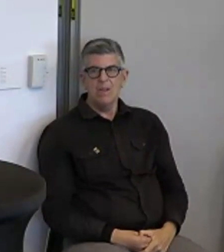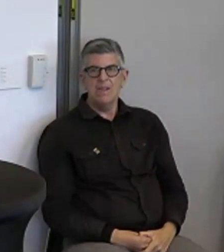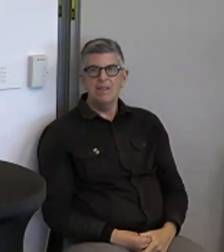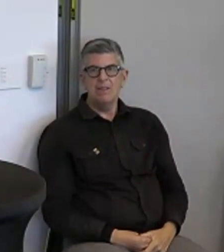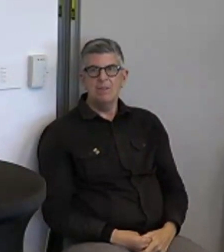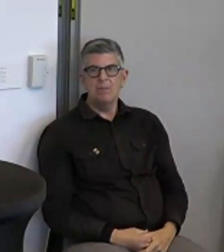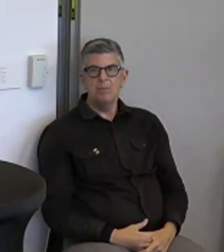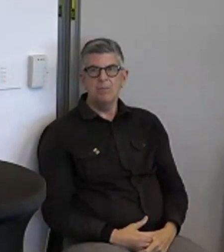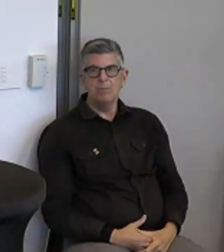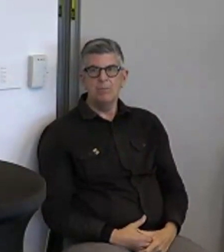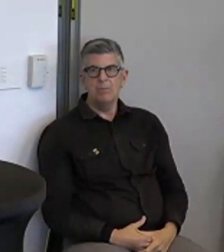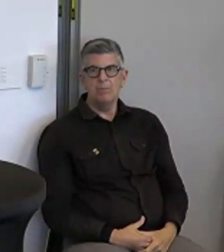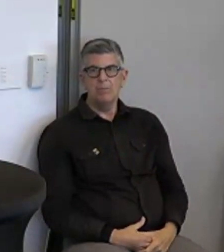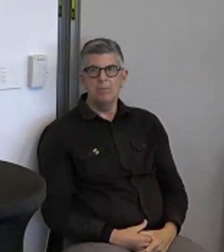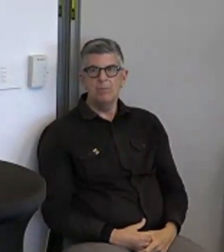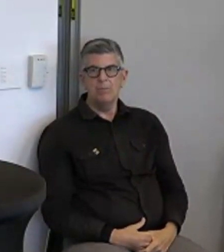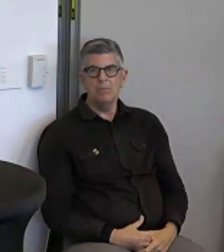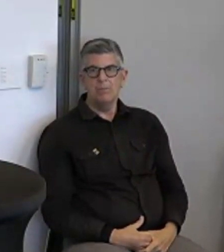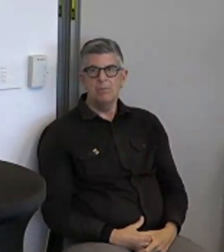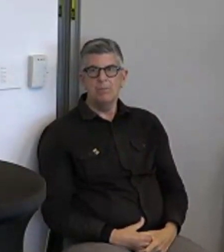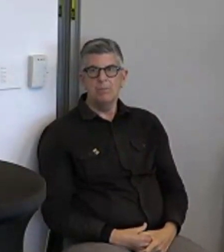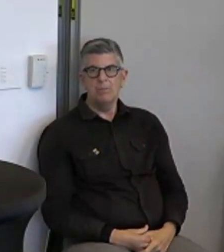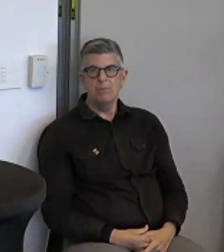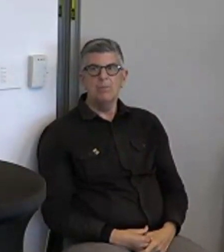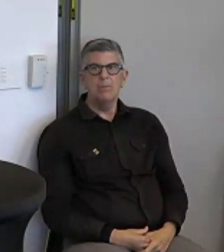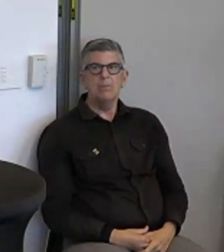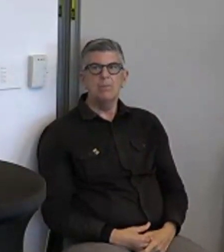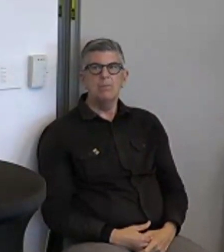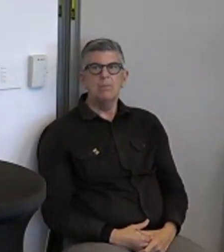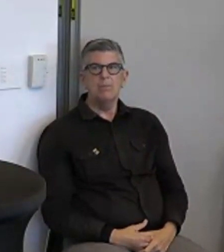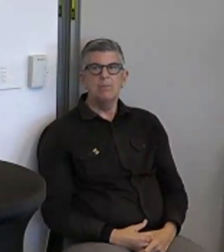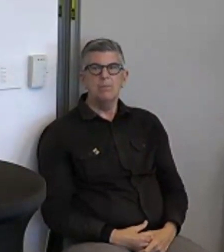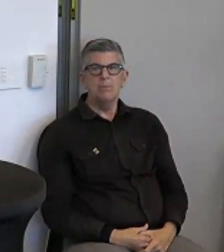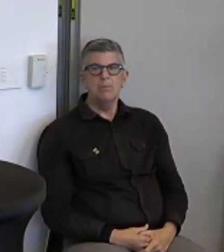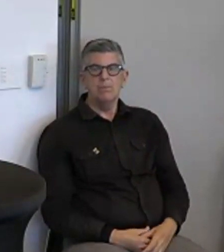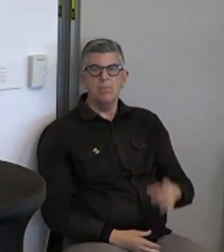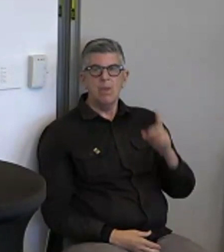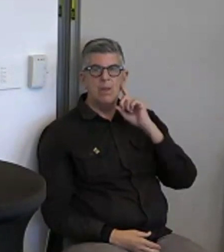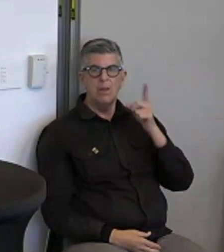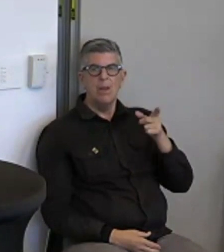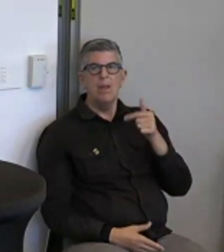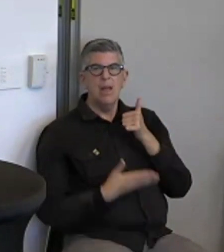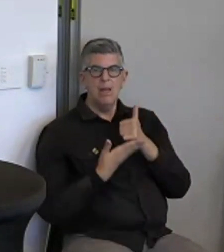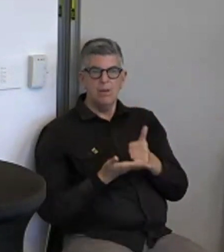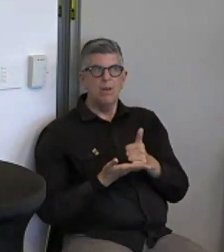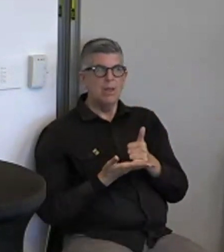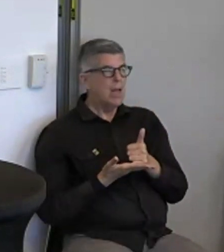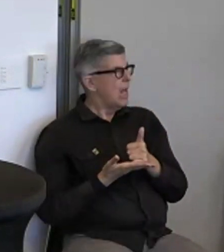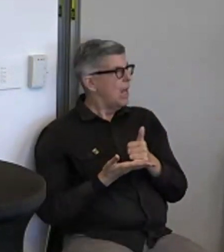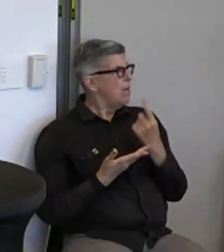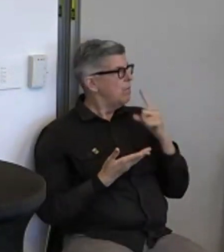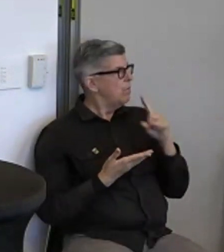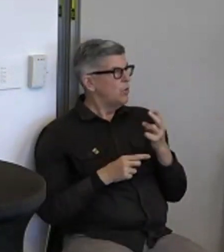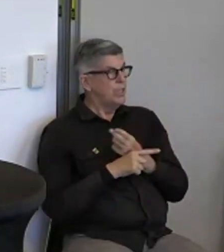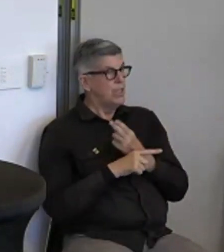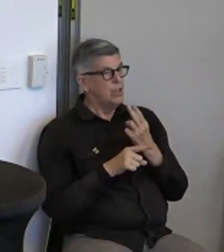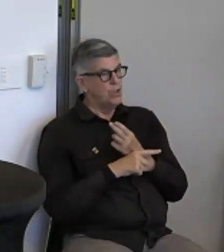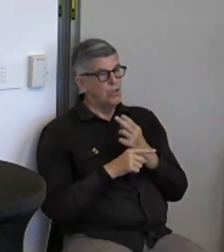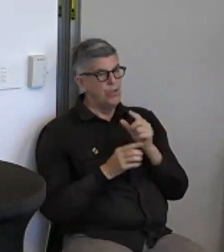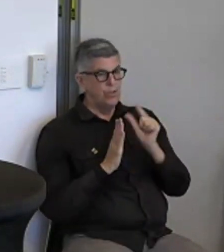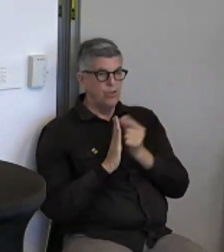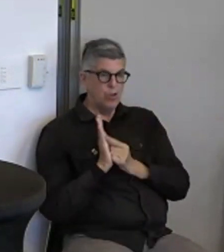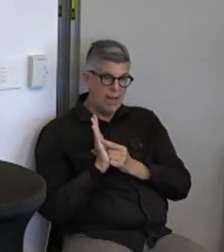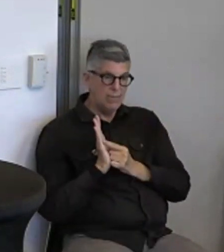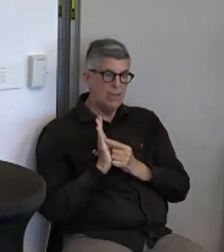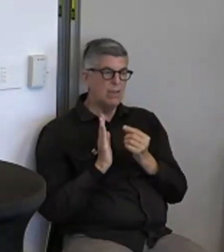the content that we already have. Do you think that would help grow the use of graphics that people could